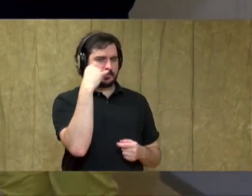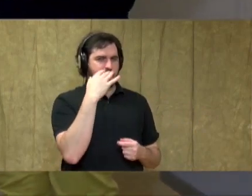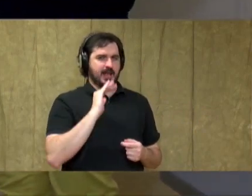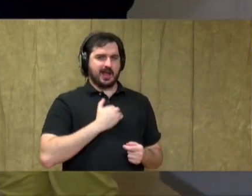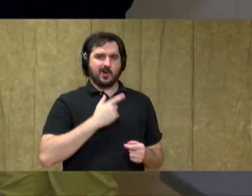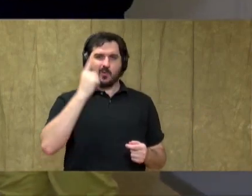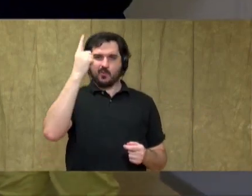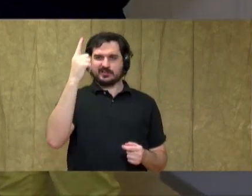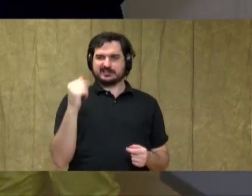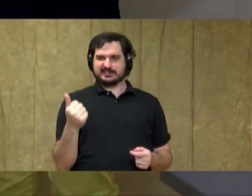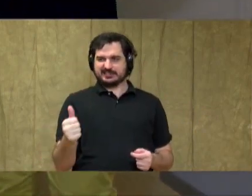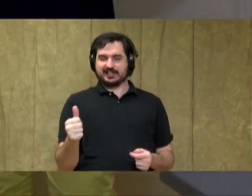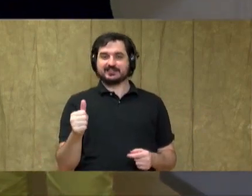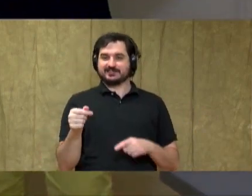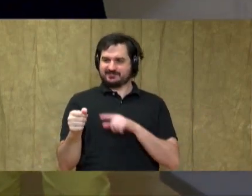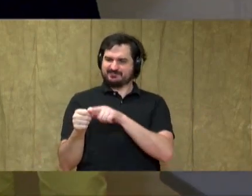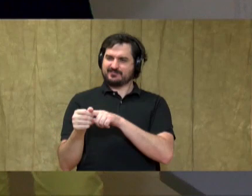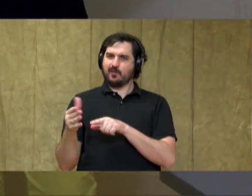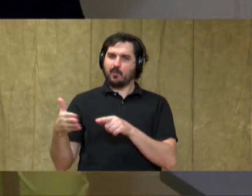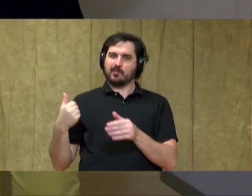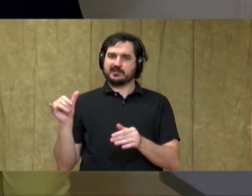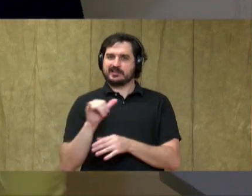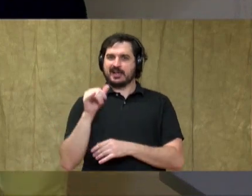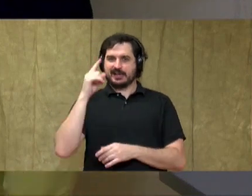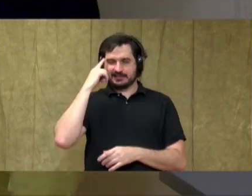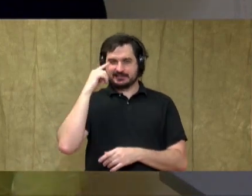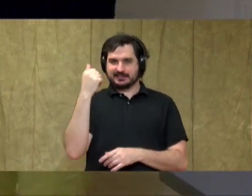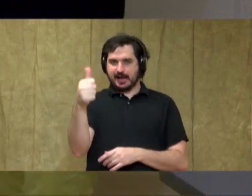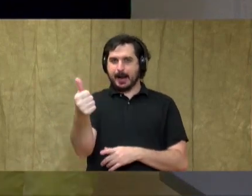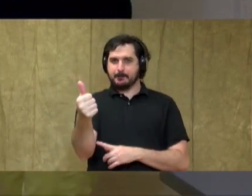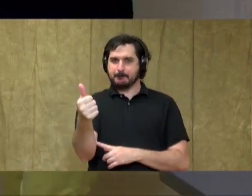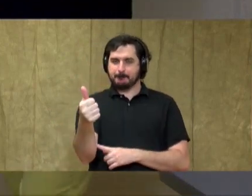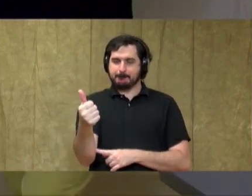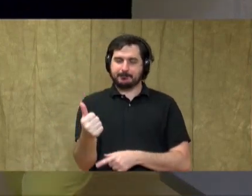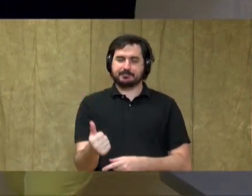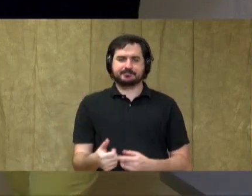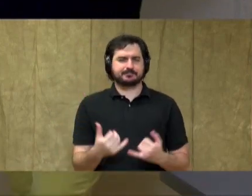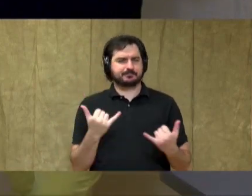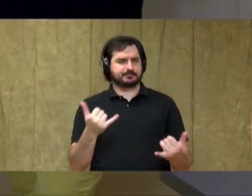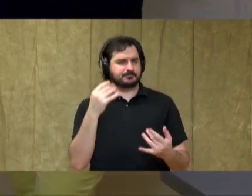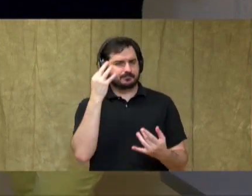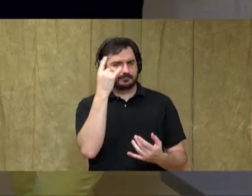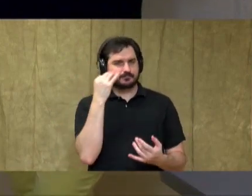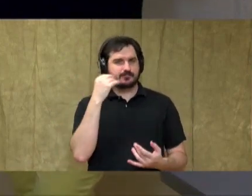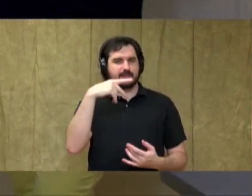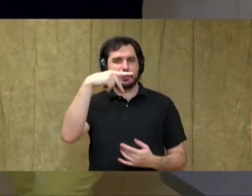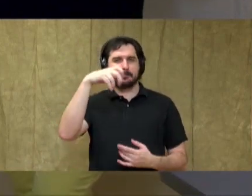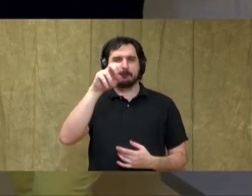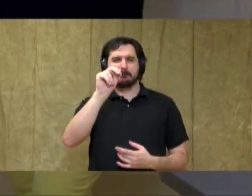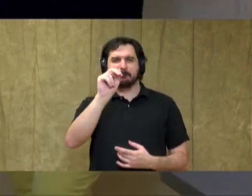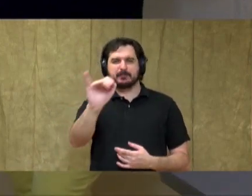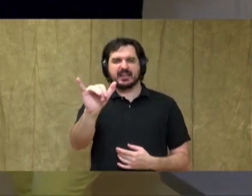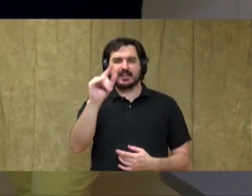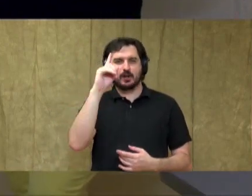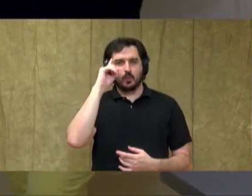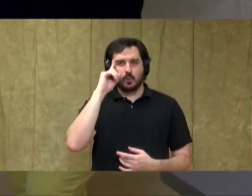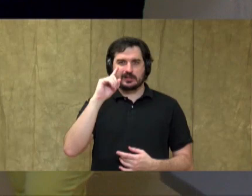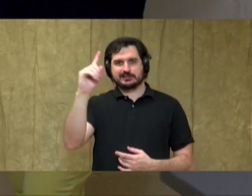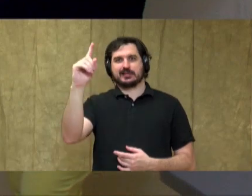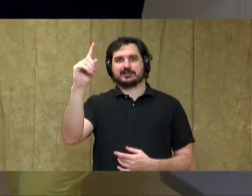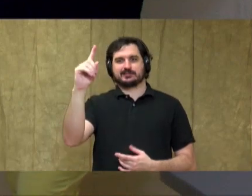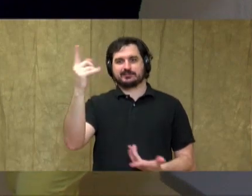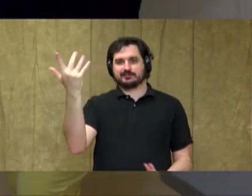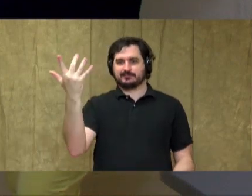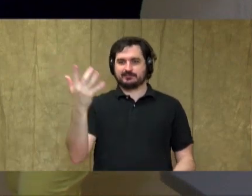Well, now let's think about pennies. How much is a penny worth? 1 cent, right? Well, how